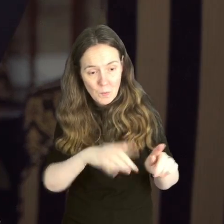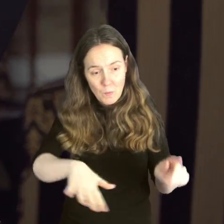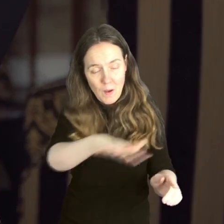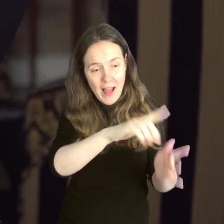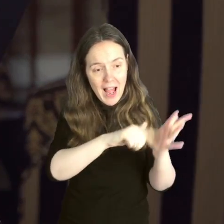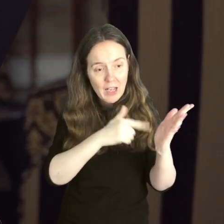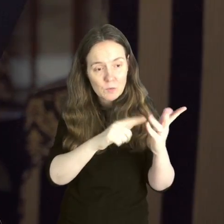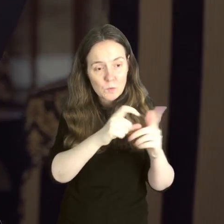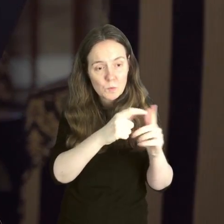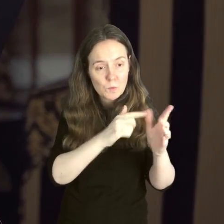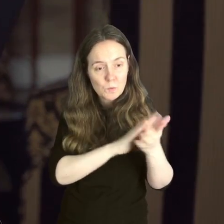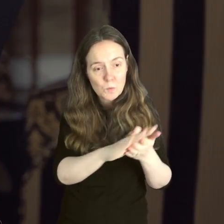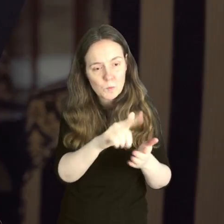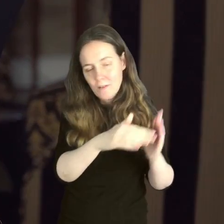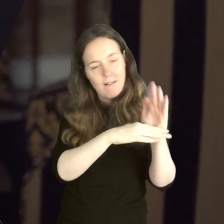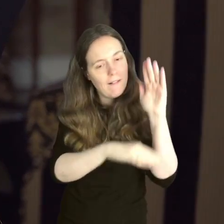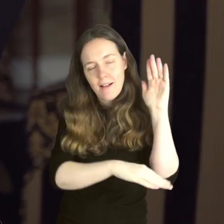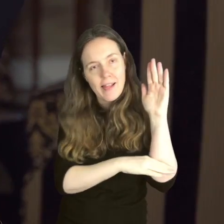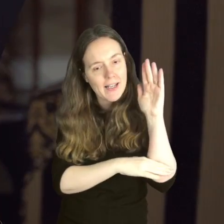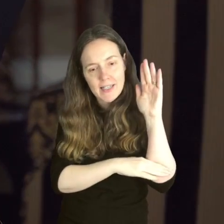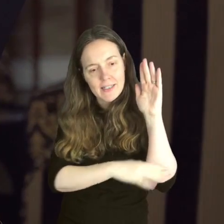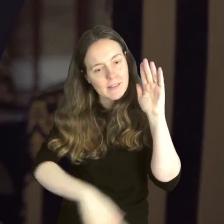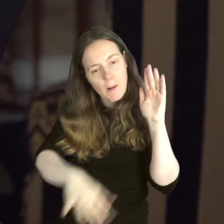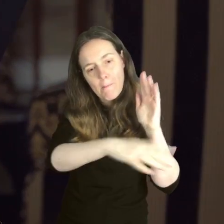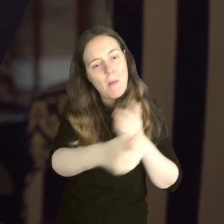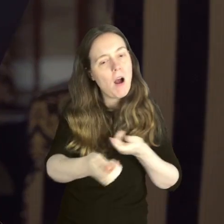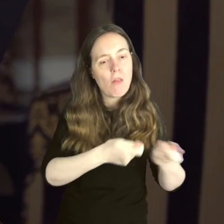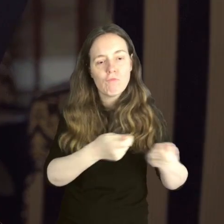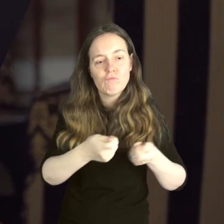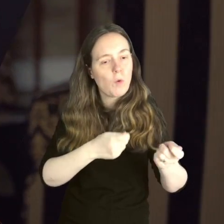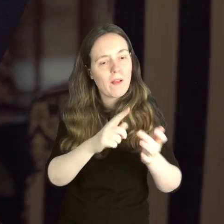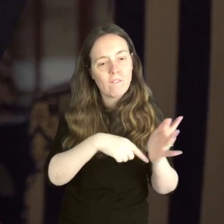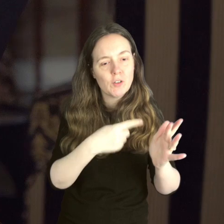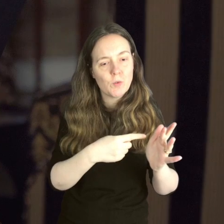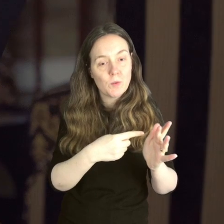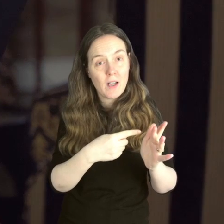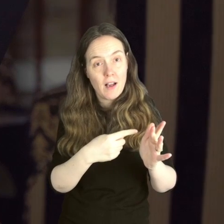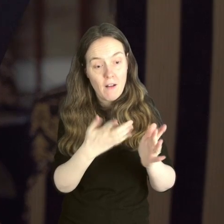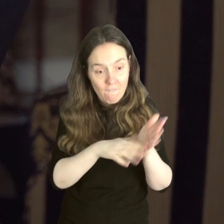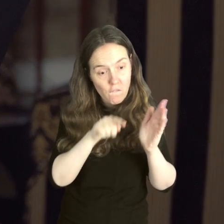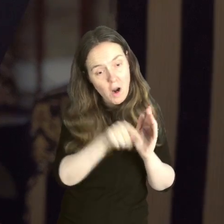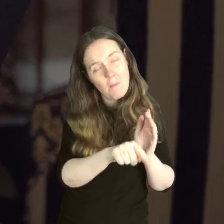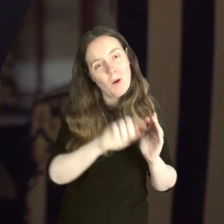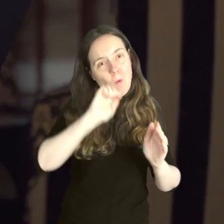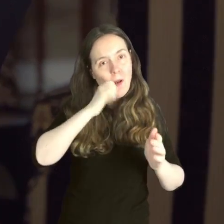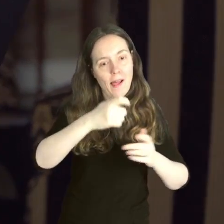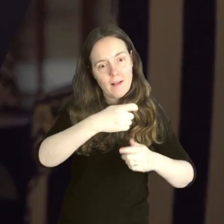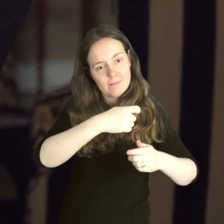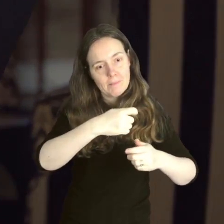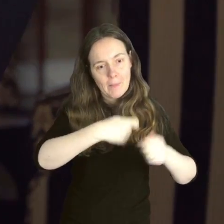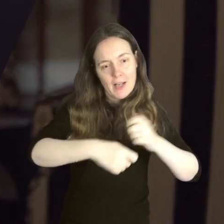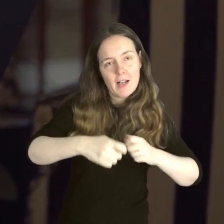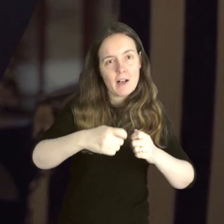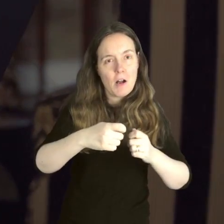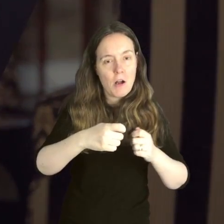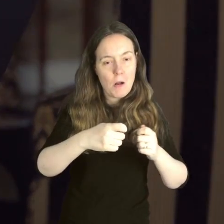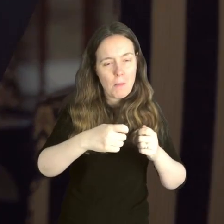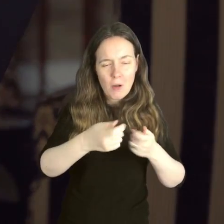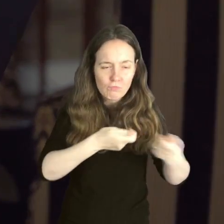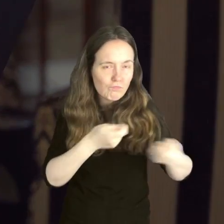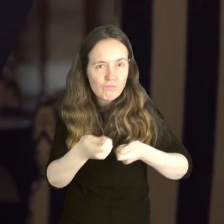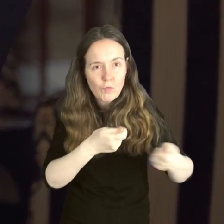not least among the ruling cities of Judah. For a ruler will come from you who will be the shepherd for my